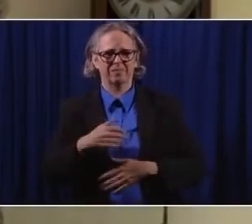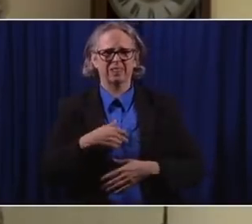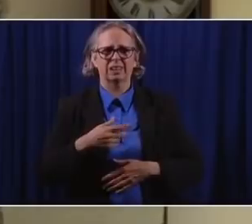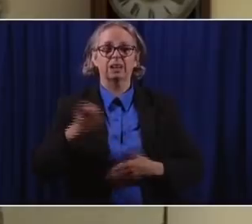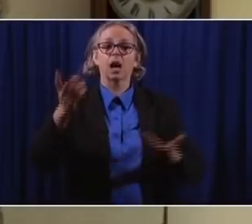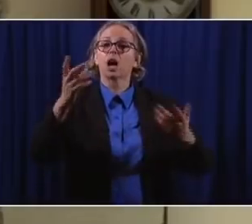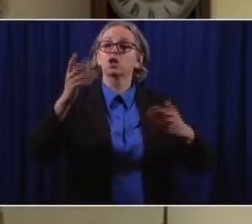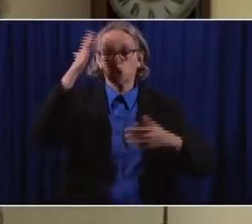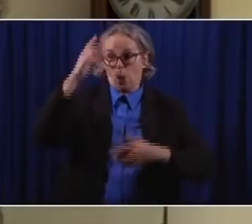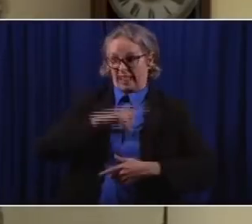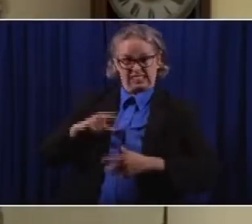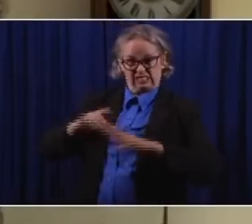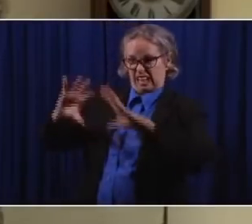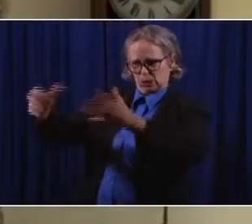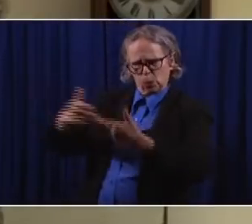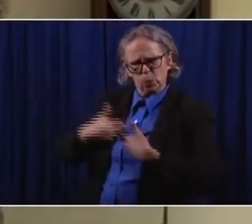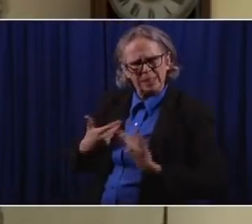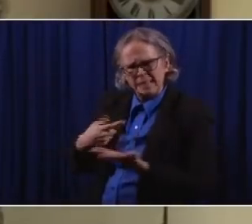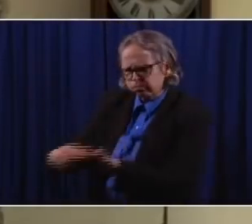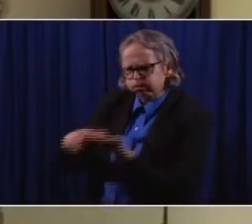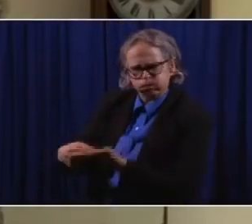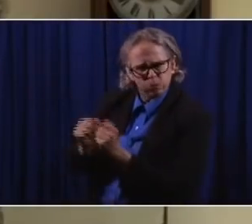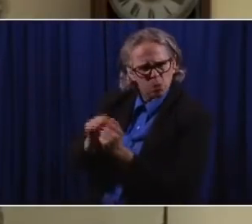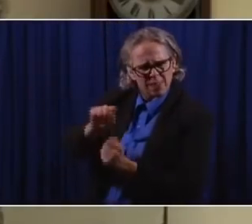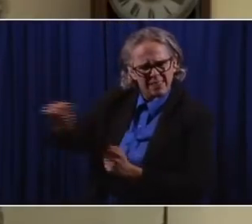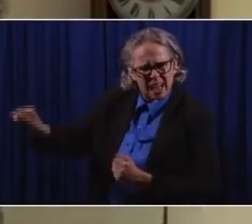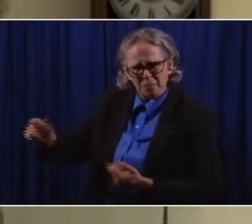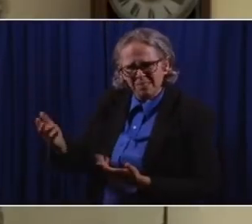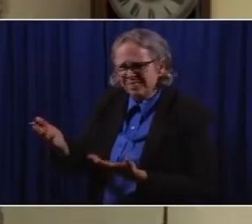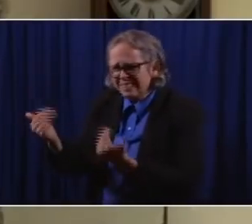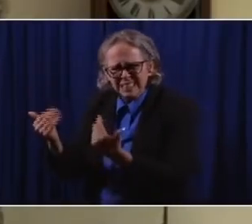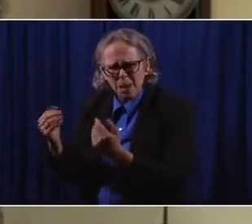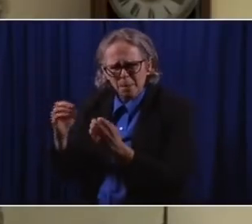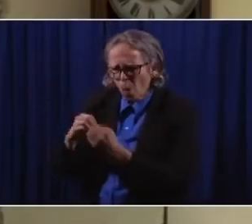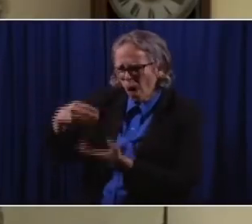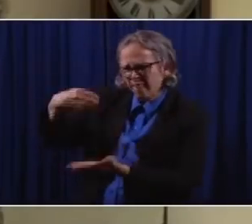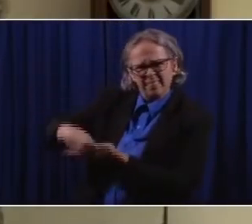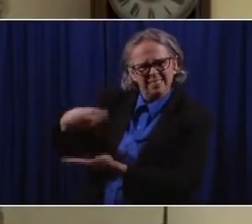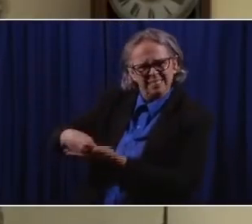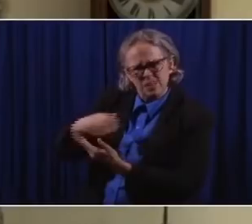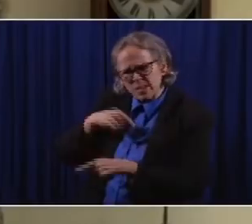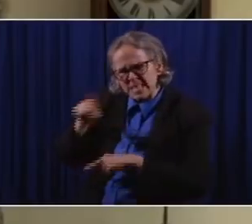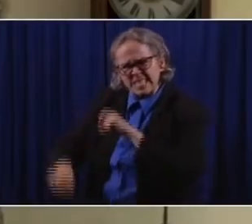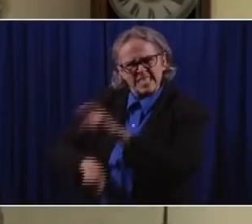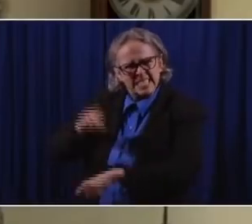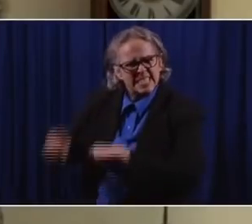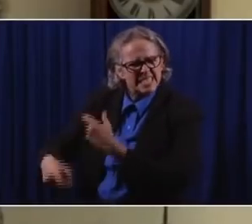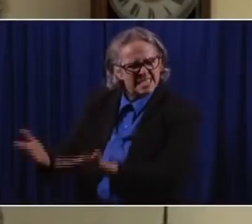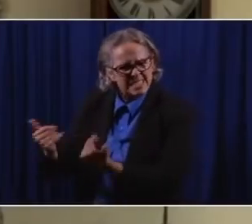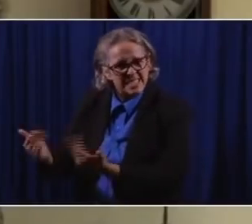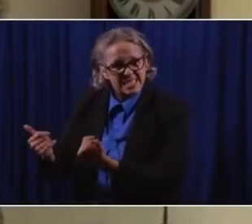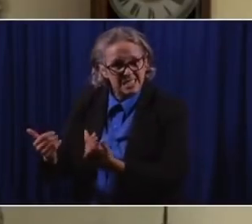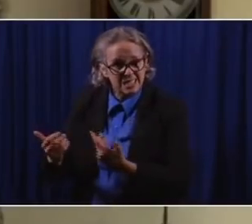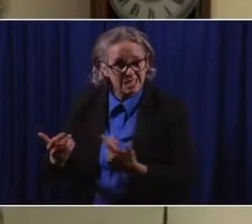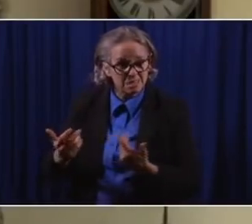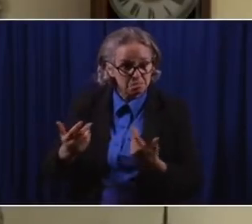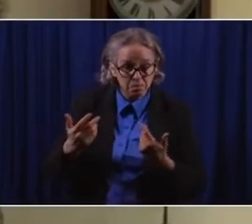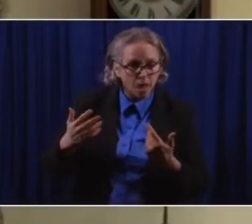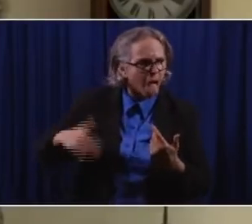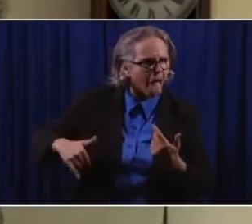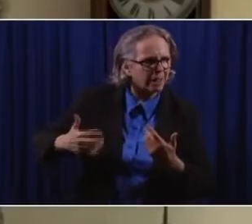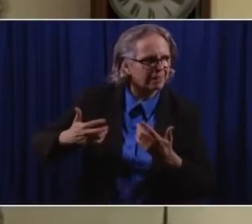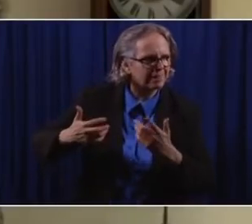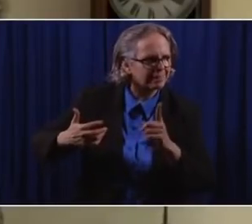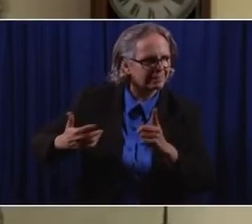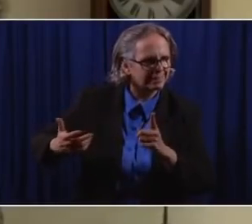with some additional funds. And we don't have that worked out yet, but they share